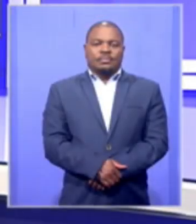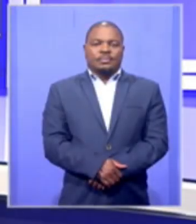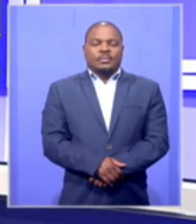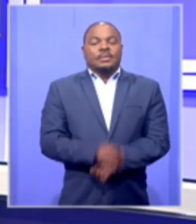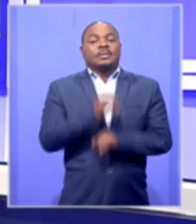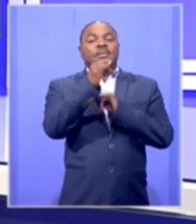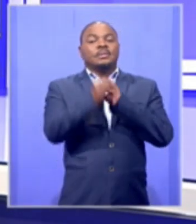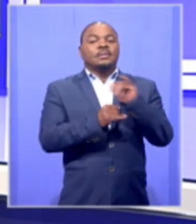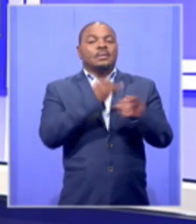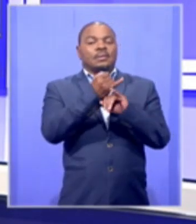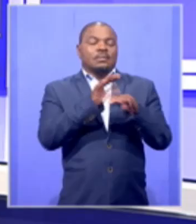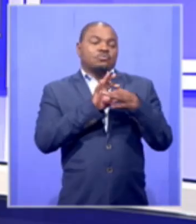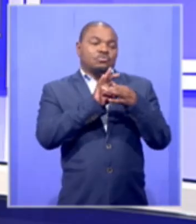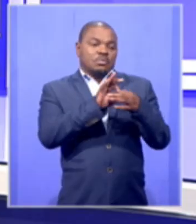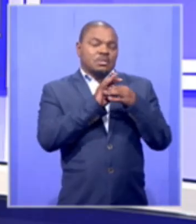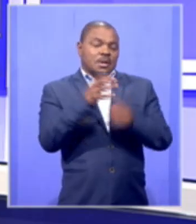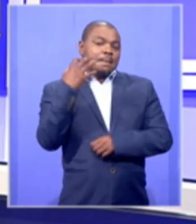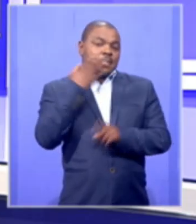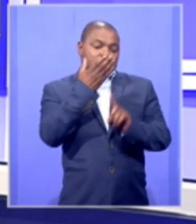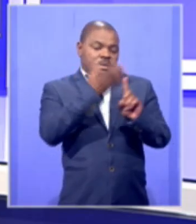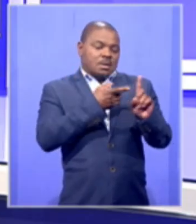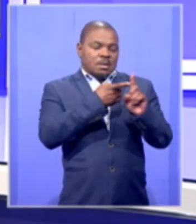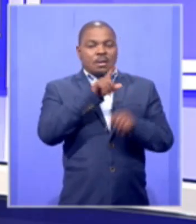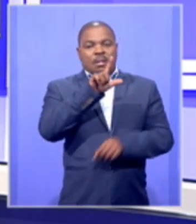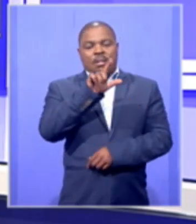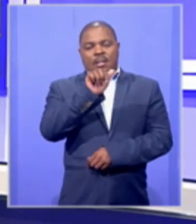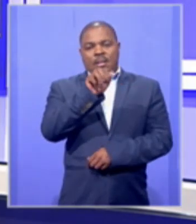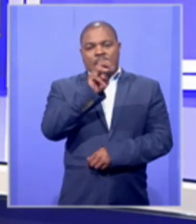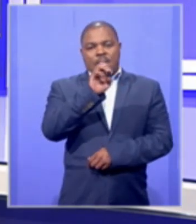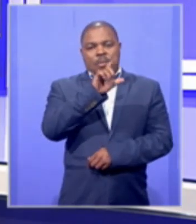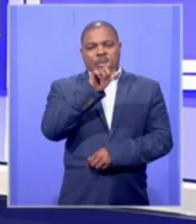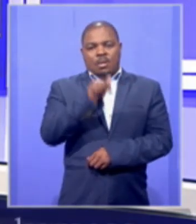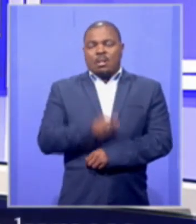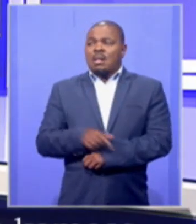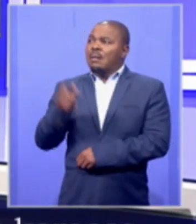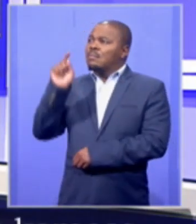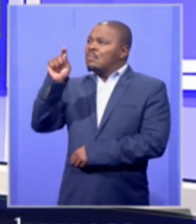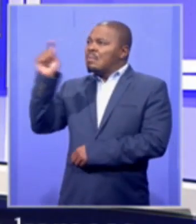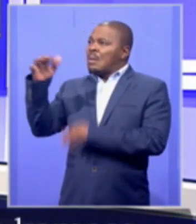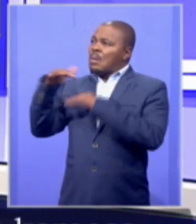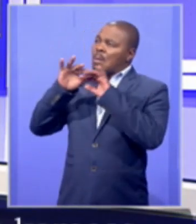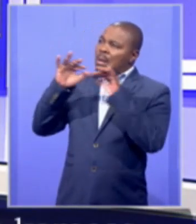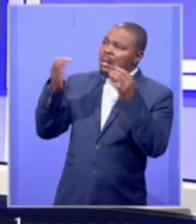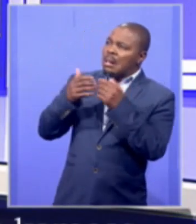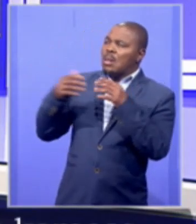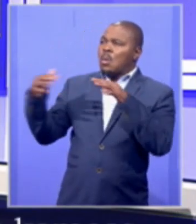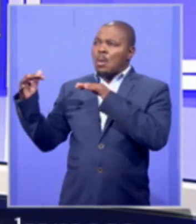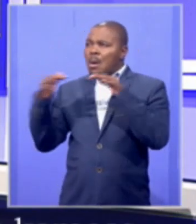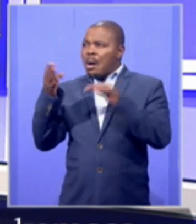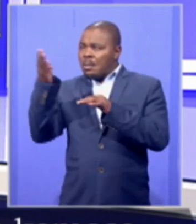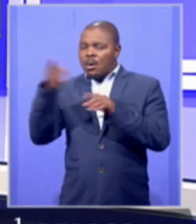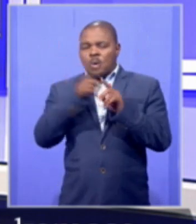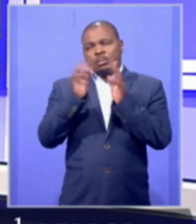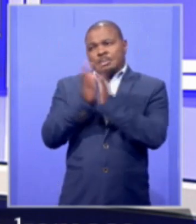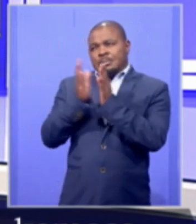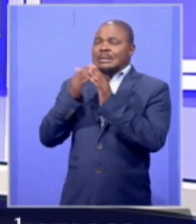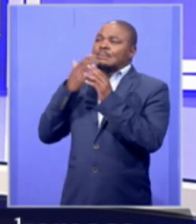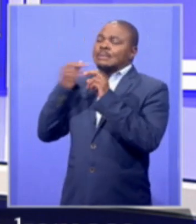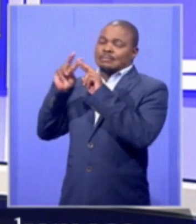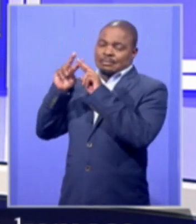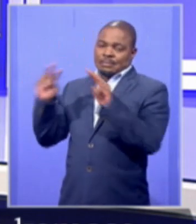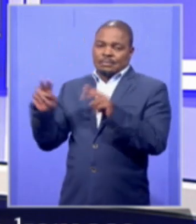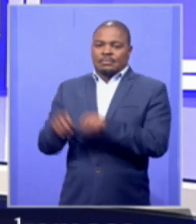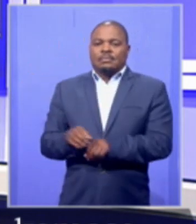Tona ya merero ya boditšhaba Ronald Lamola o ikwetse kagiso kwa dikgaolong tse di sa iketlang mo lefatsheng. Lamola o amogetse